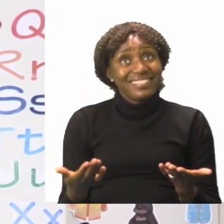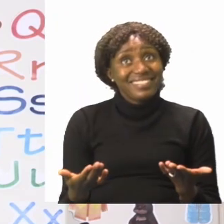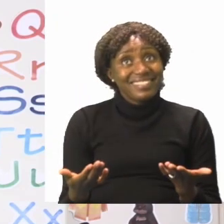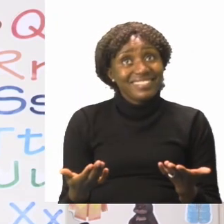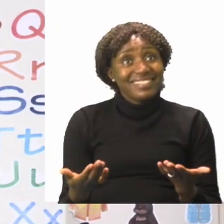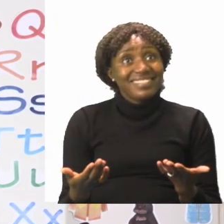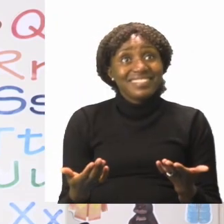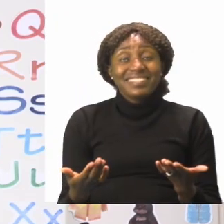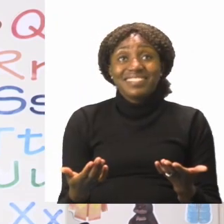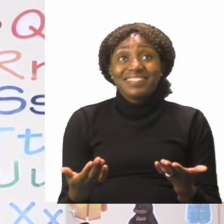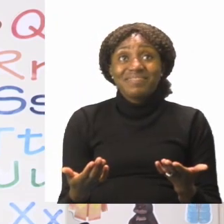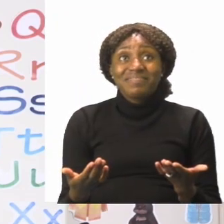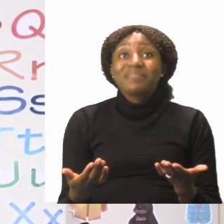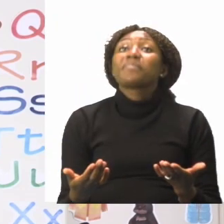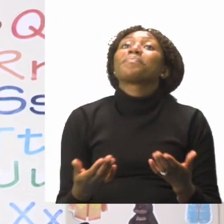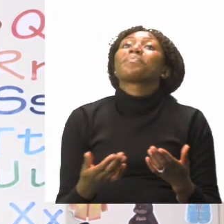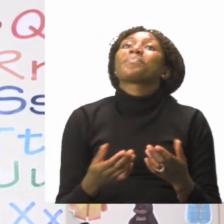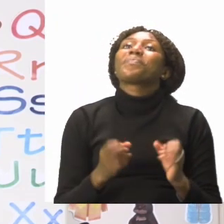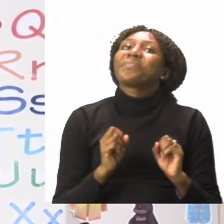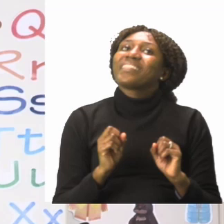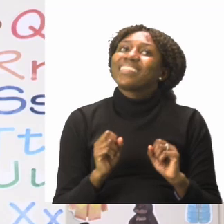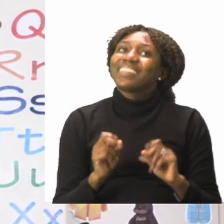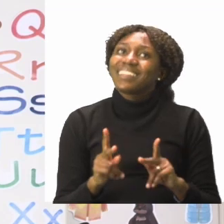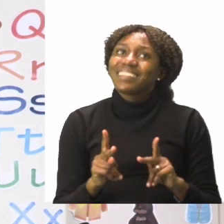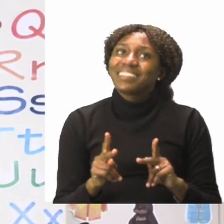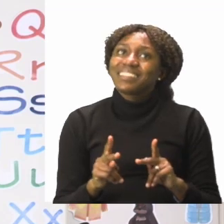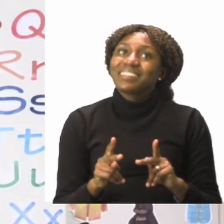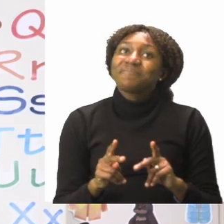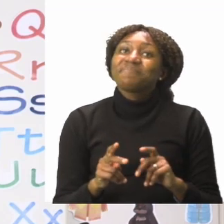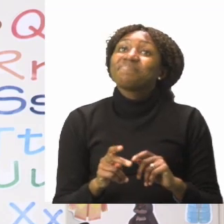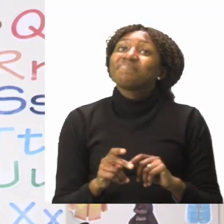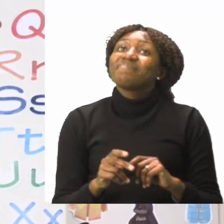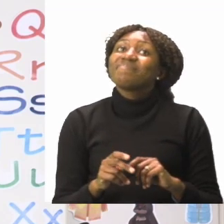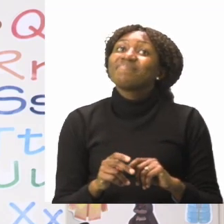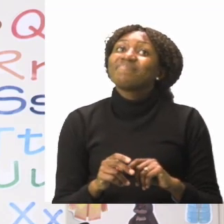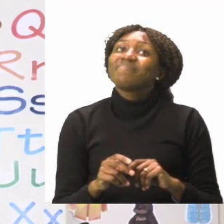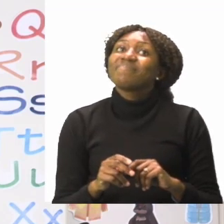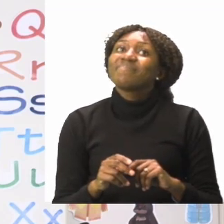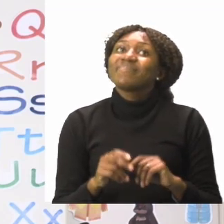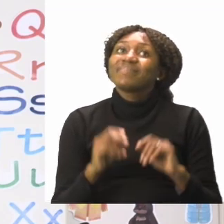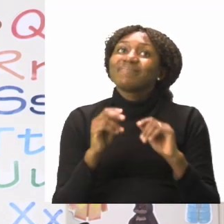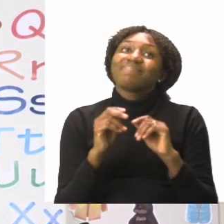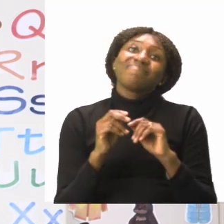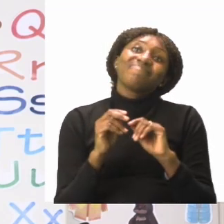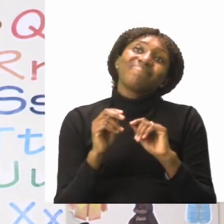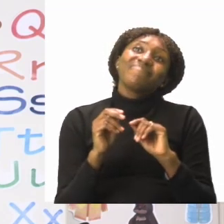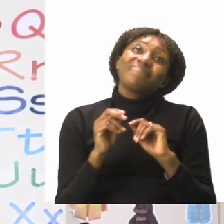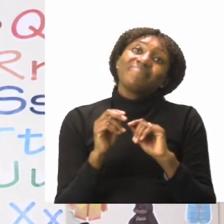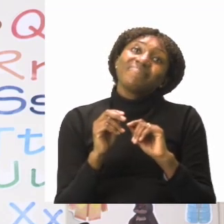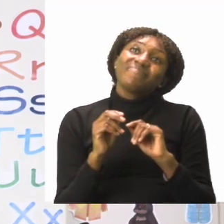say goodbye? Wonderful. So, let us sing goodbye.